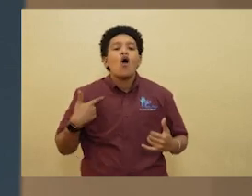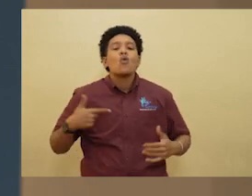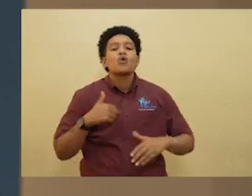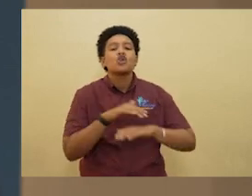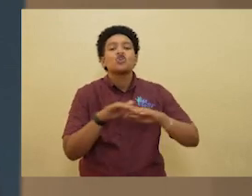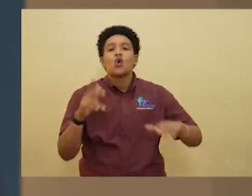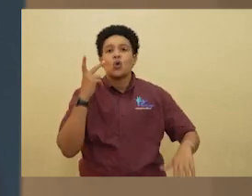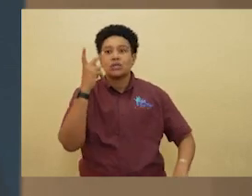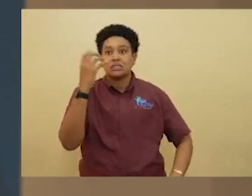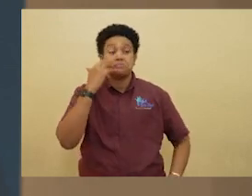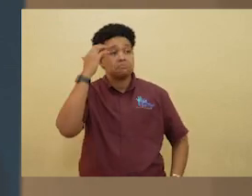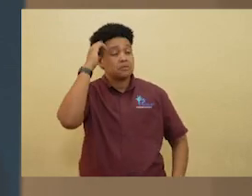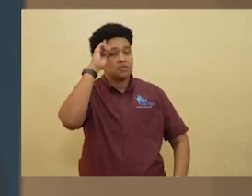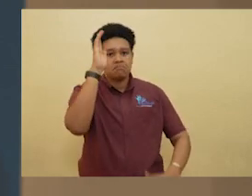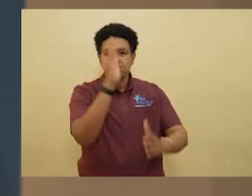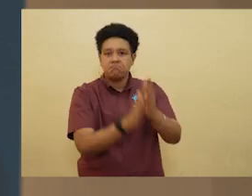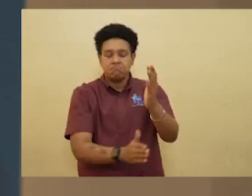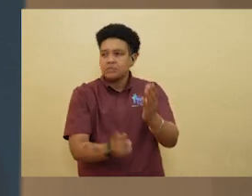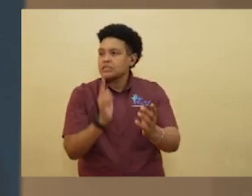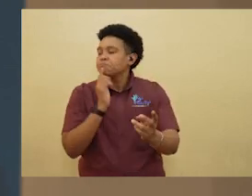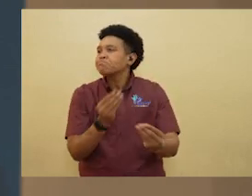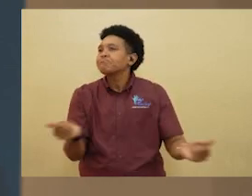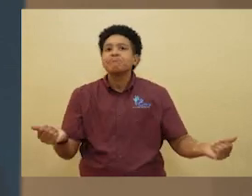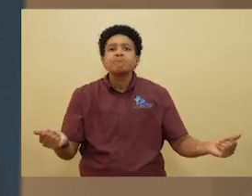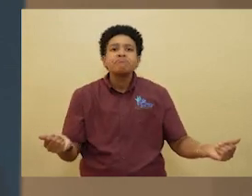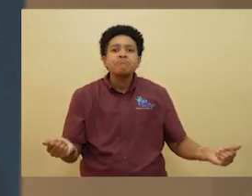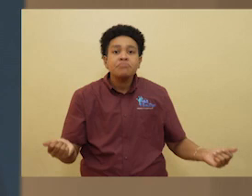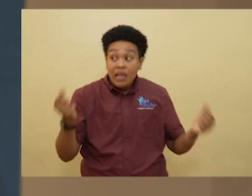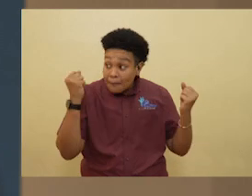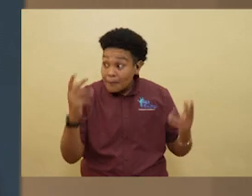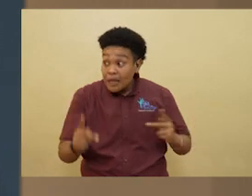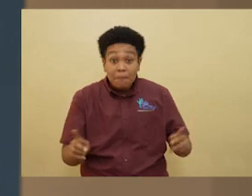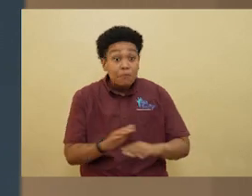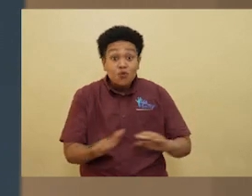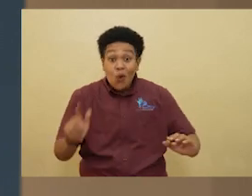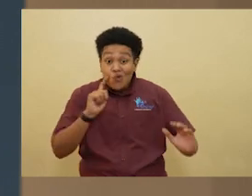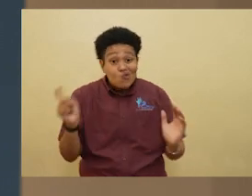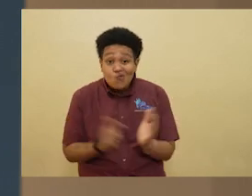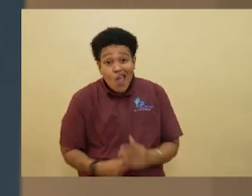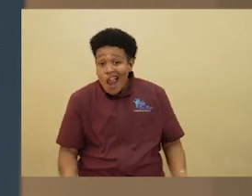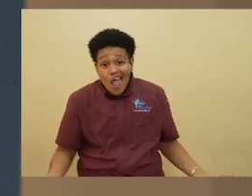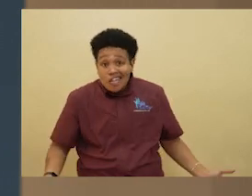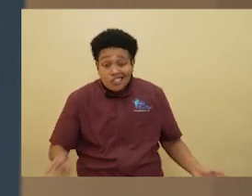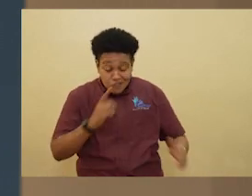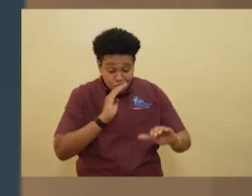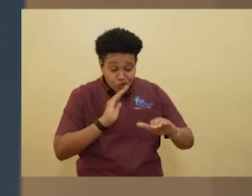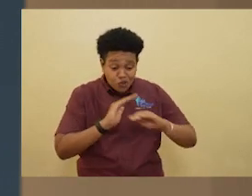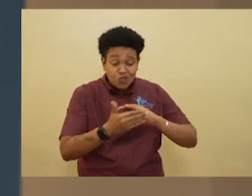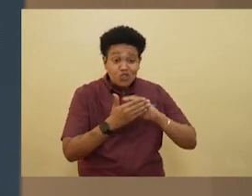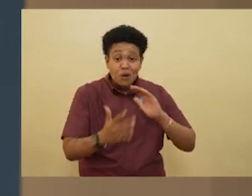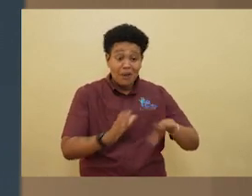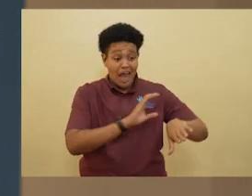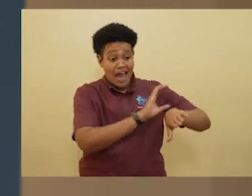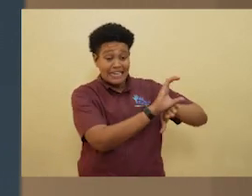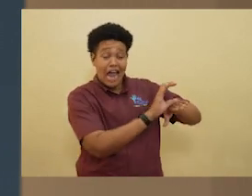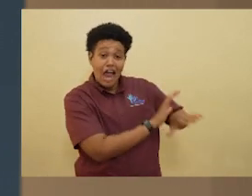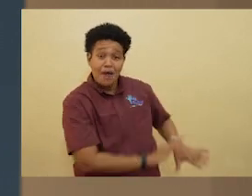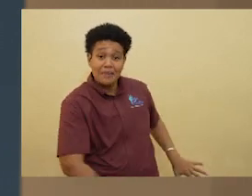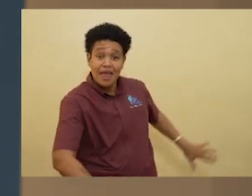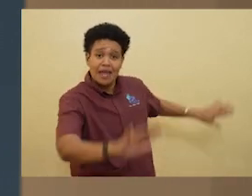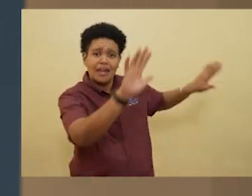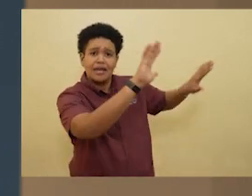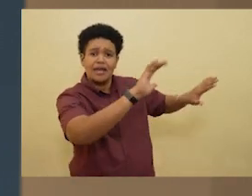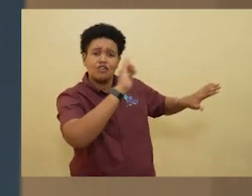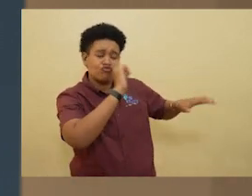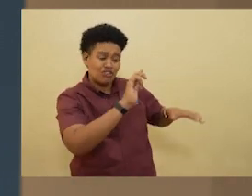not see this at all. Many people do not realize that Jamaica and the Caribbean